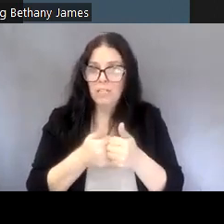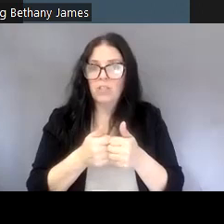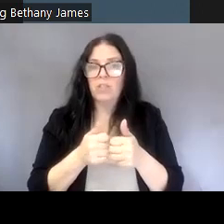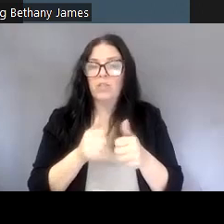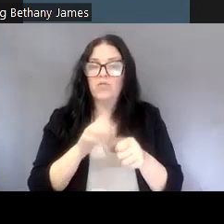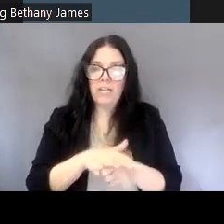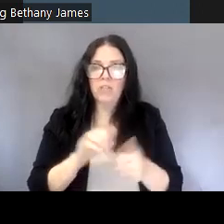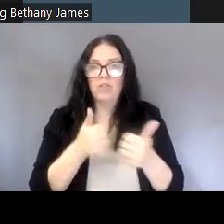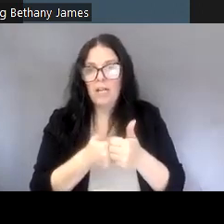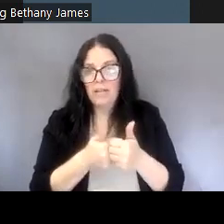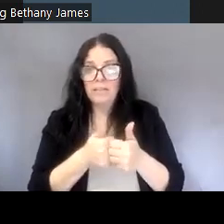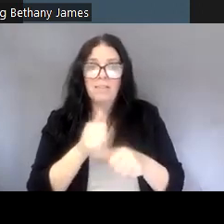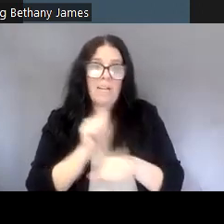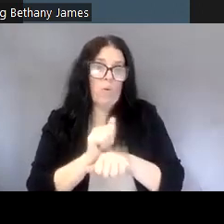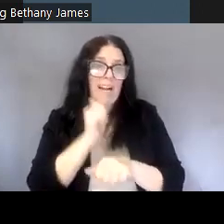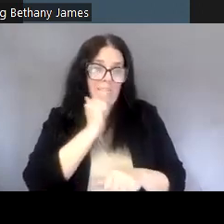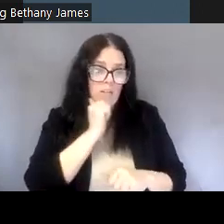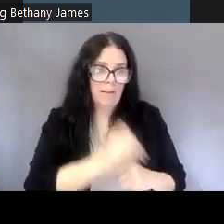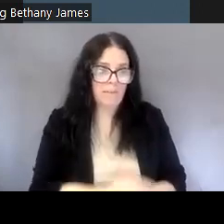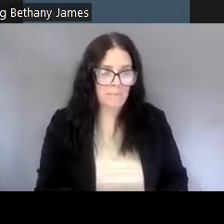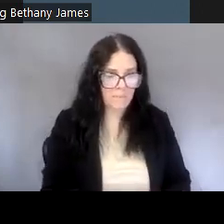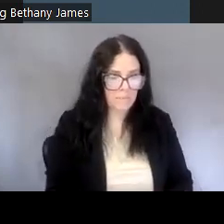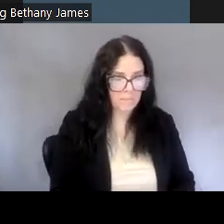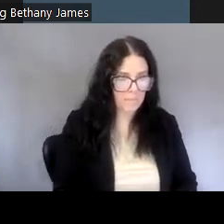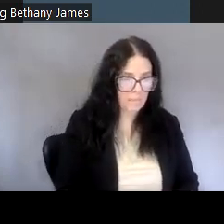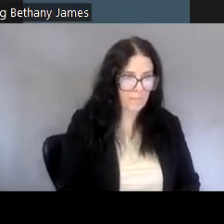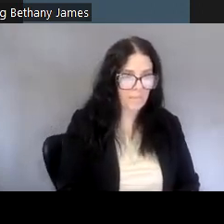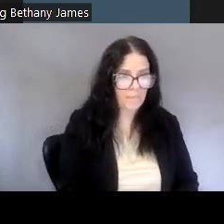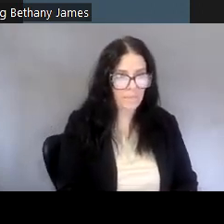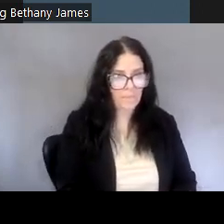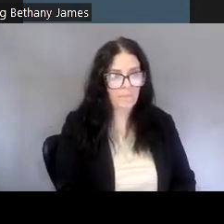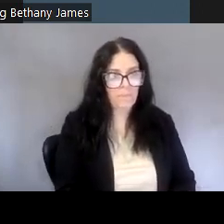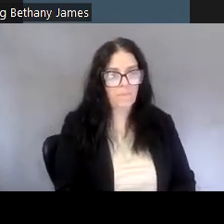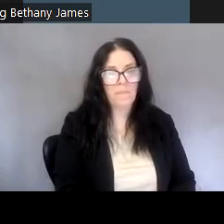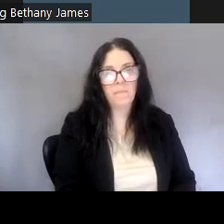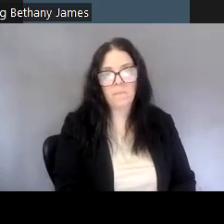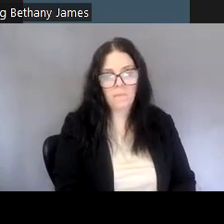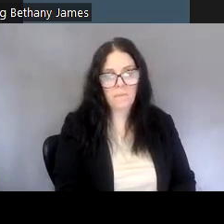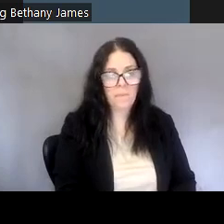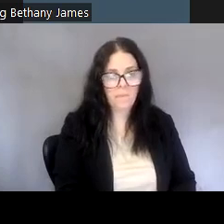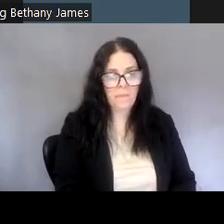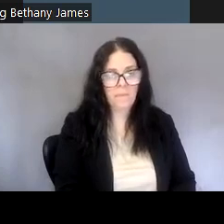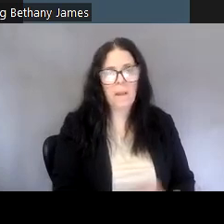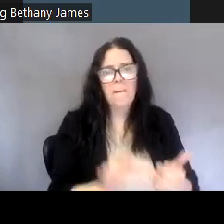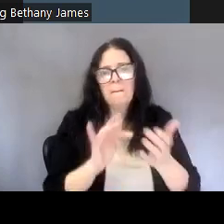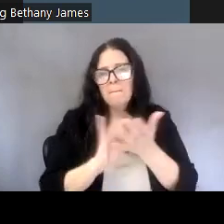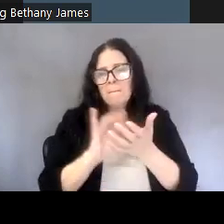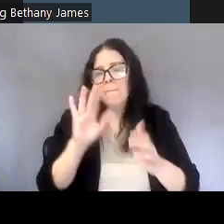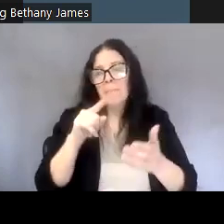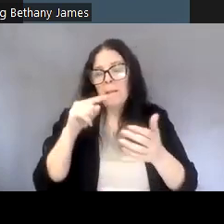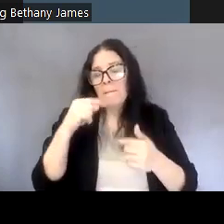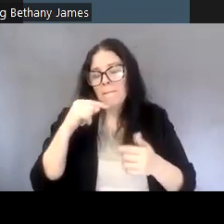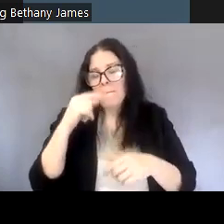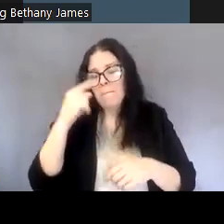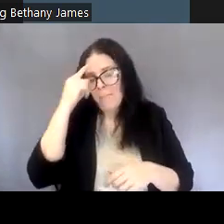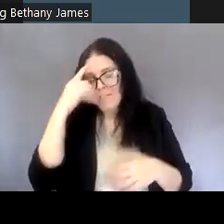at work on a daily basis. So we talk about mental health first aid. I'm not going to spend much time on this, because basically mental health first aid